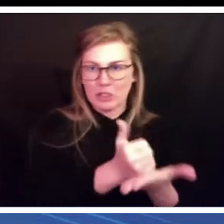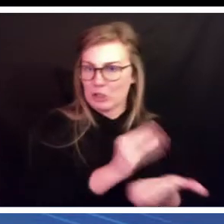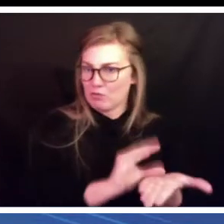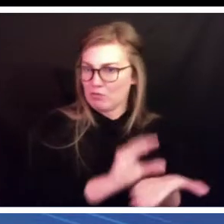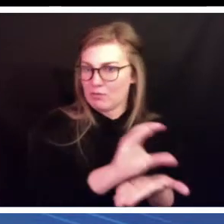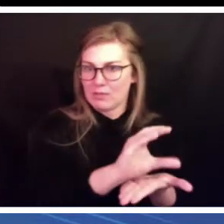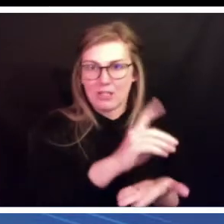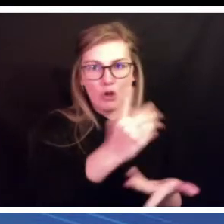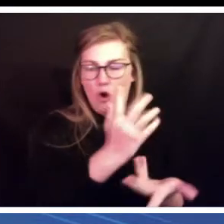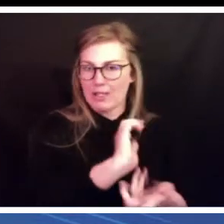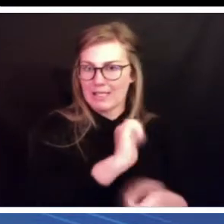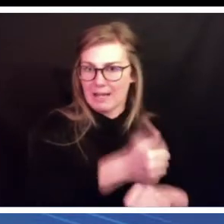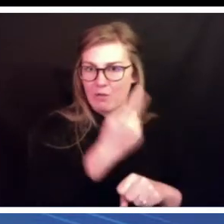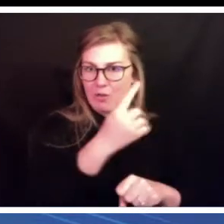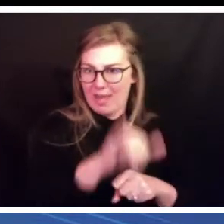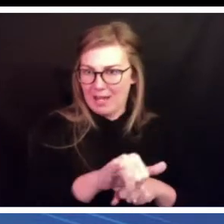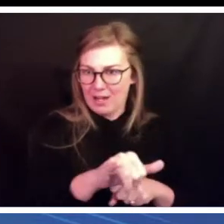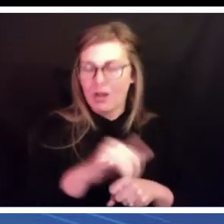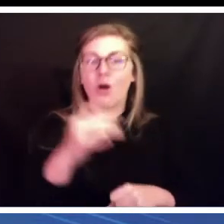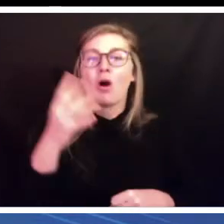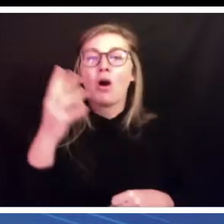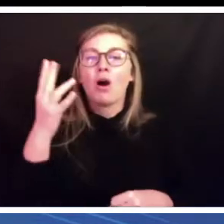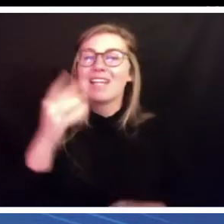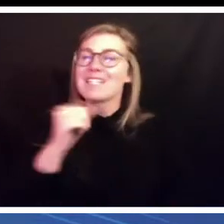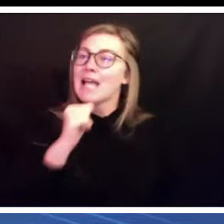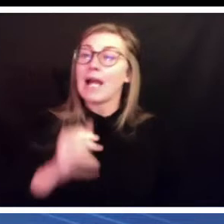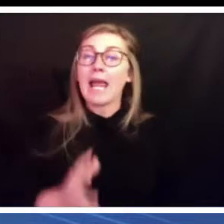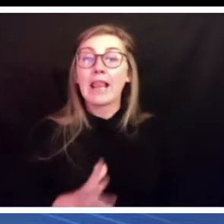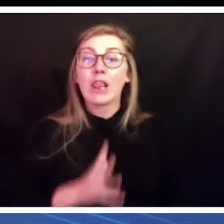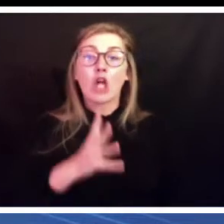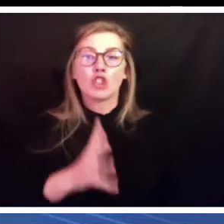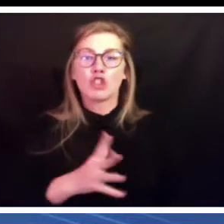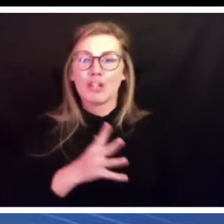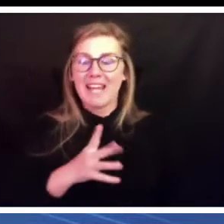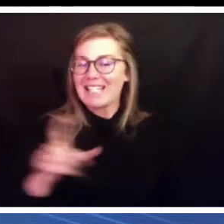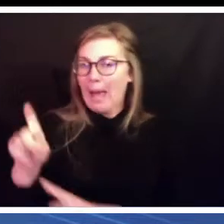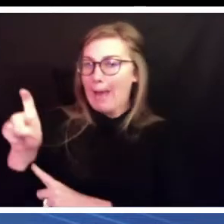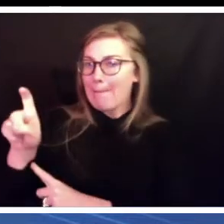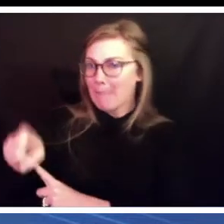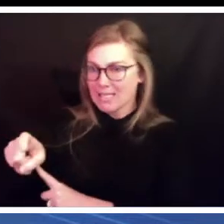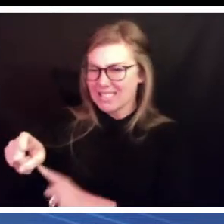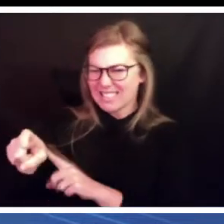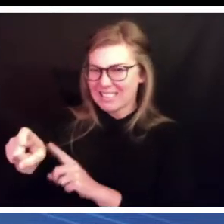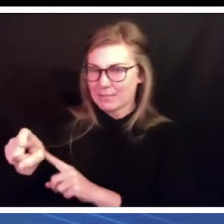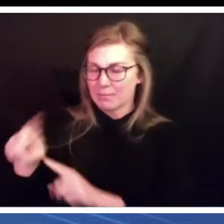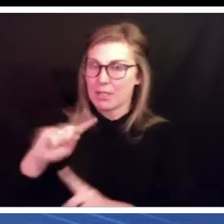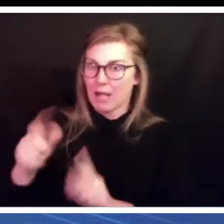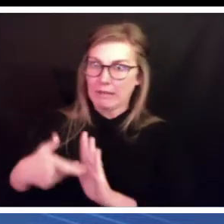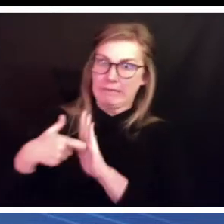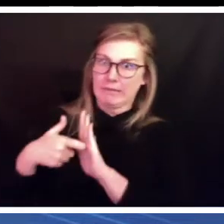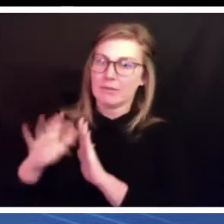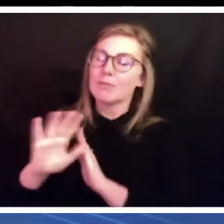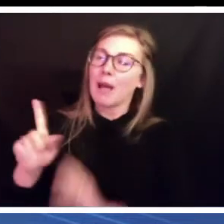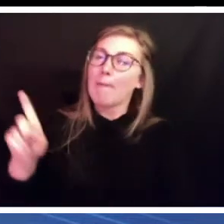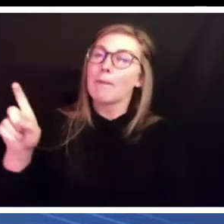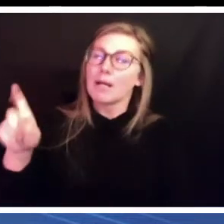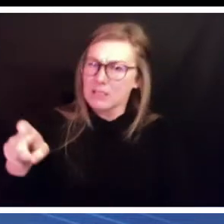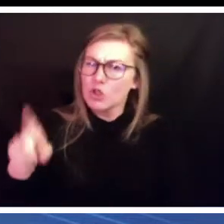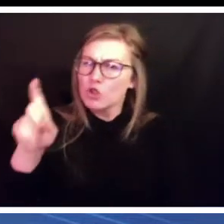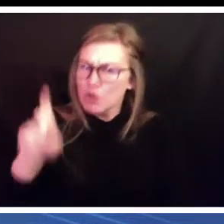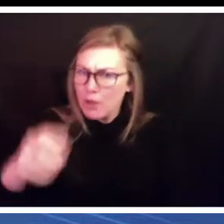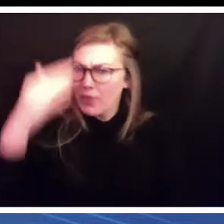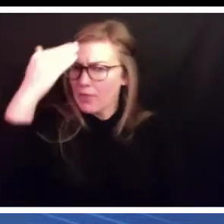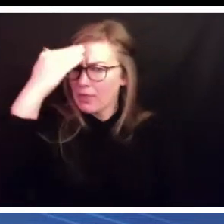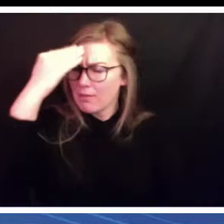happen. Um, and I, I say must with, with grace at the same time when I say that, but here's part of what happens